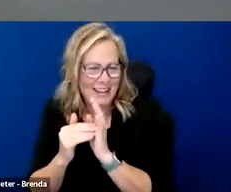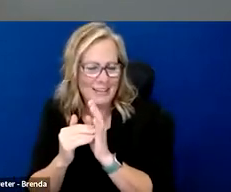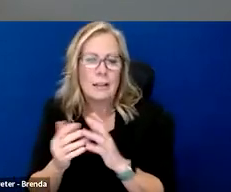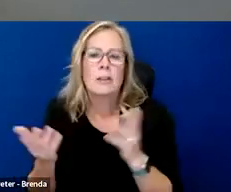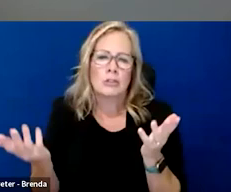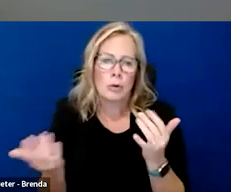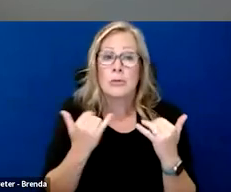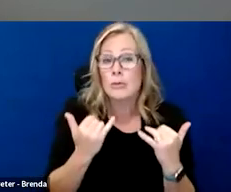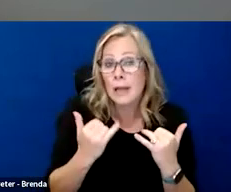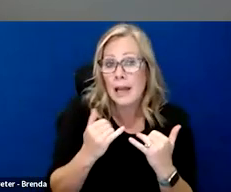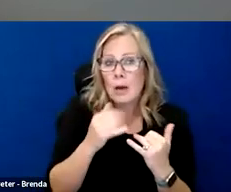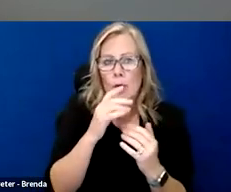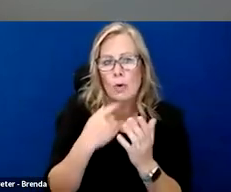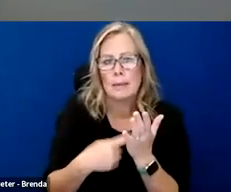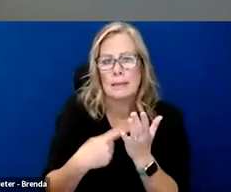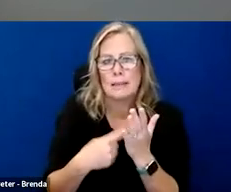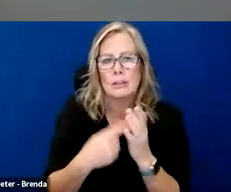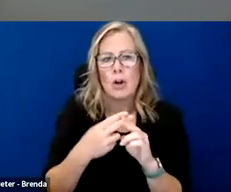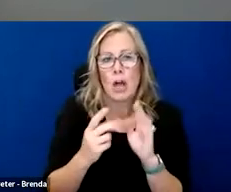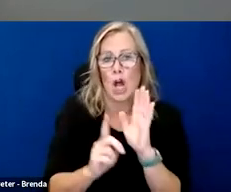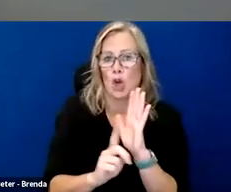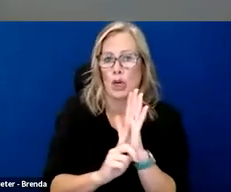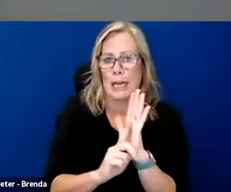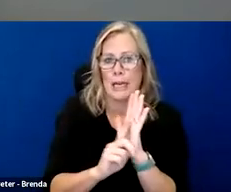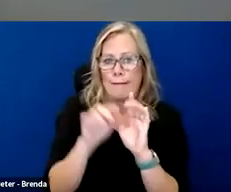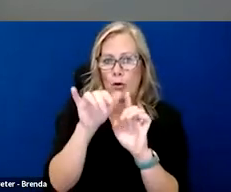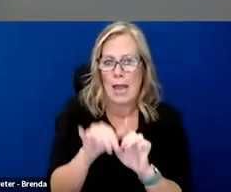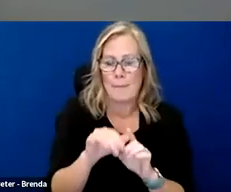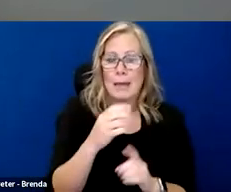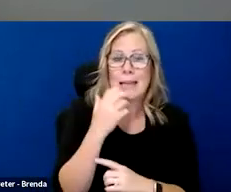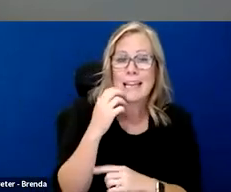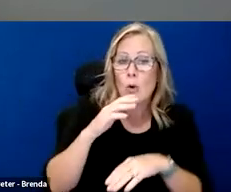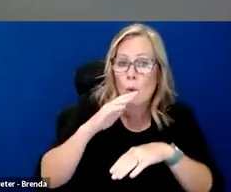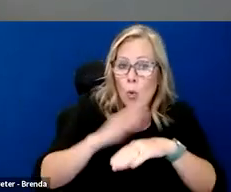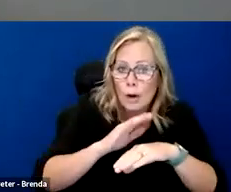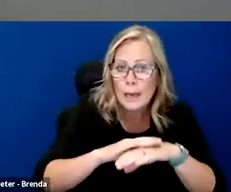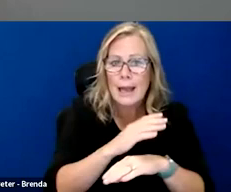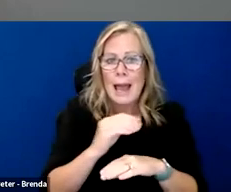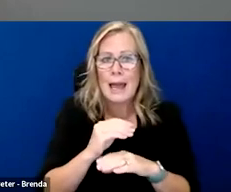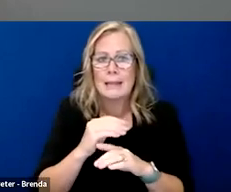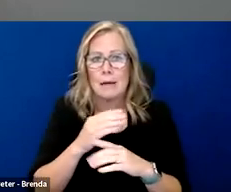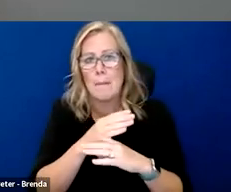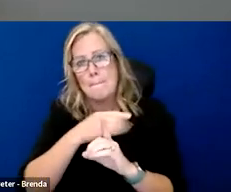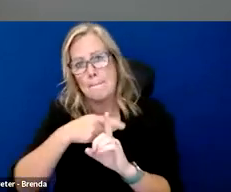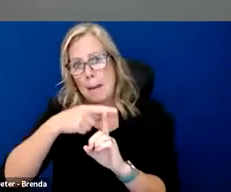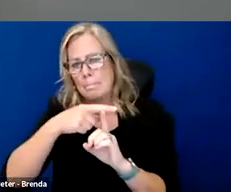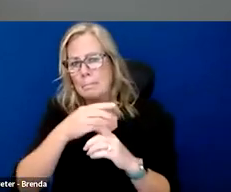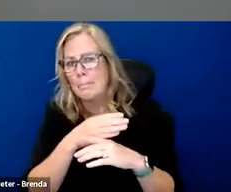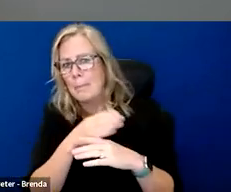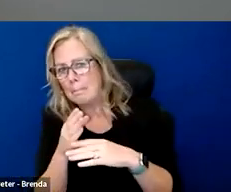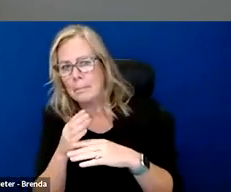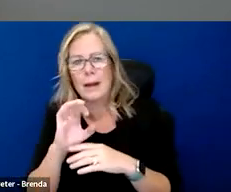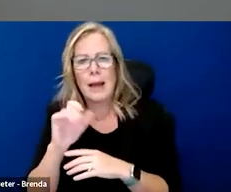the alerting terms, which are heat warning and extreme heat emergency. So in our